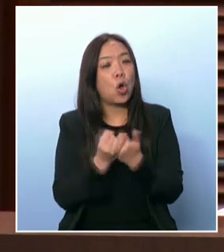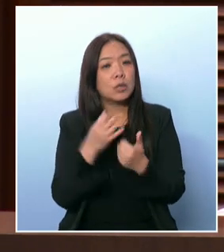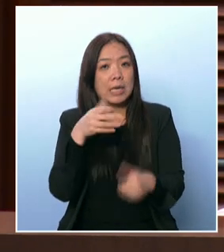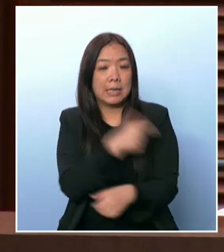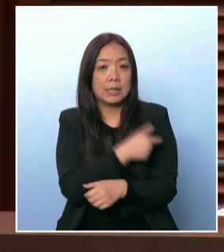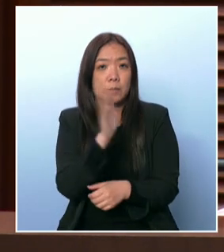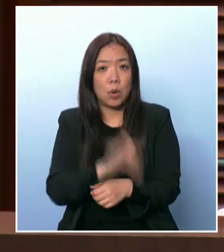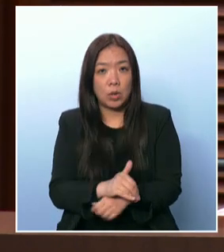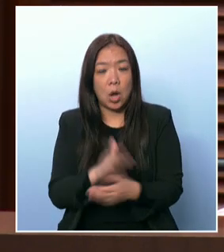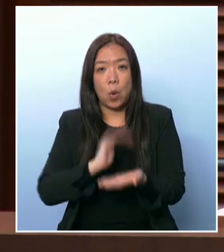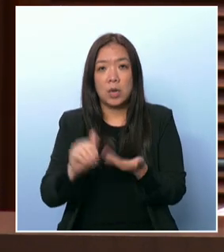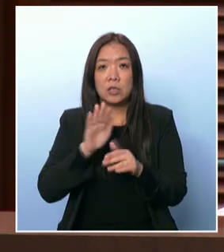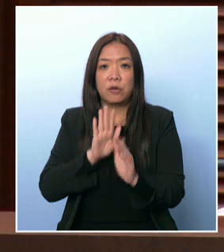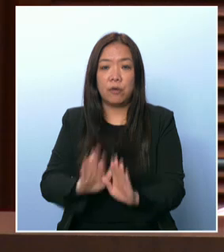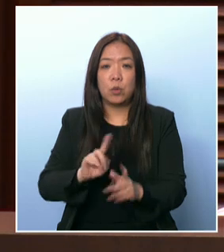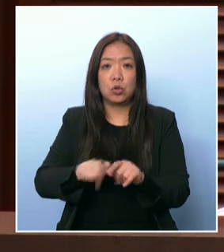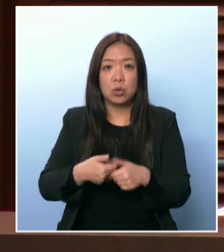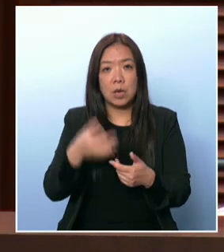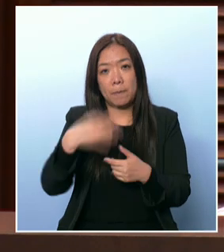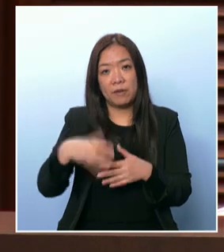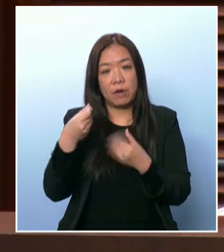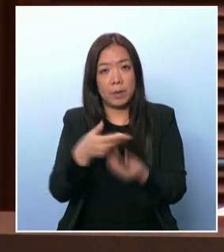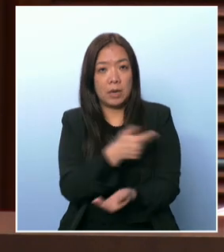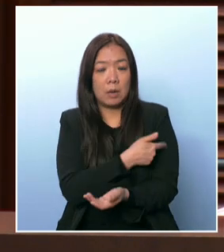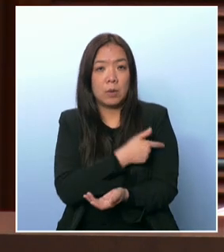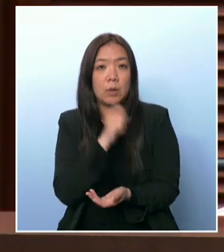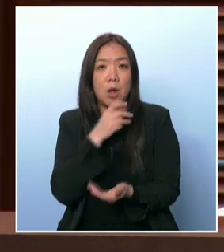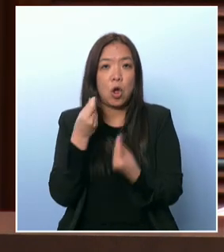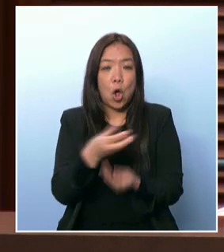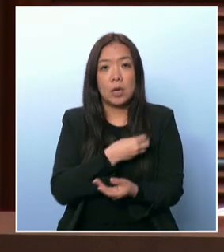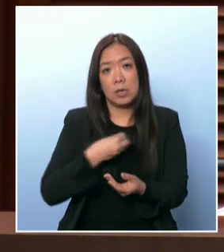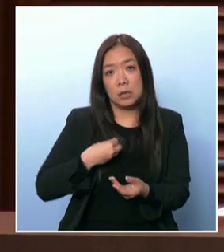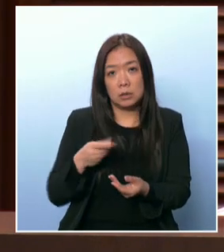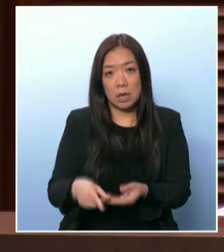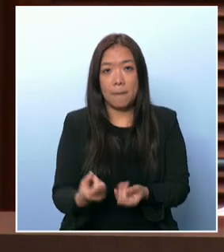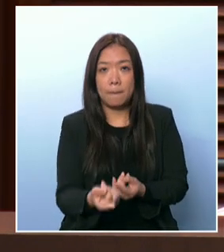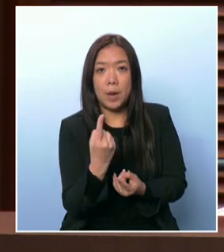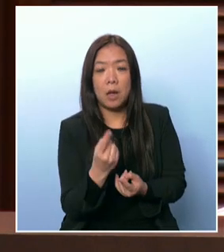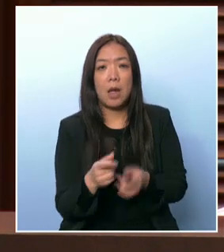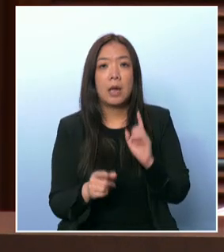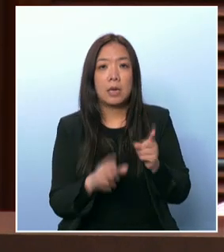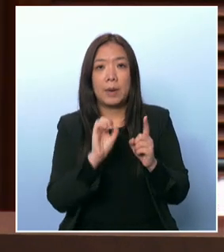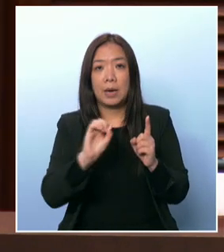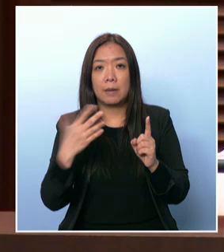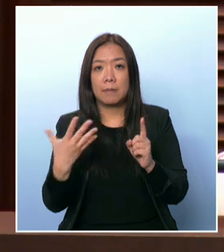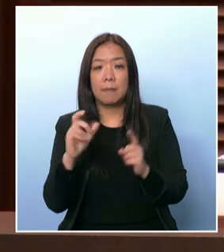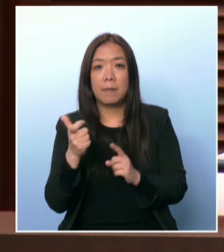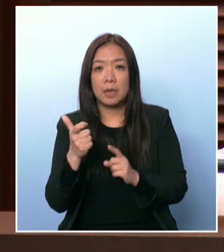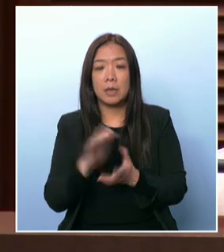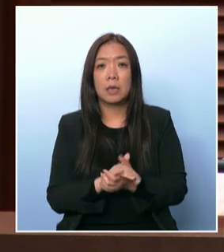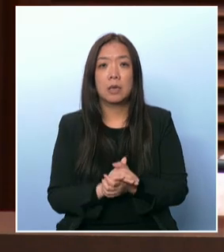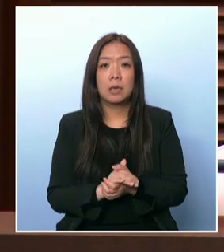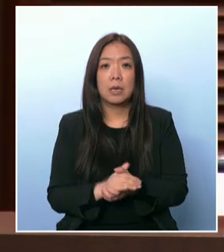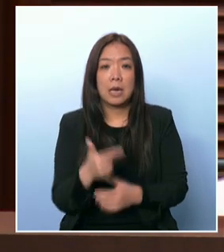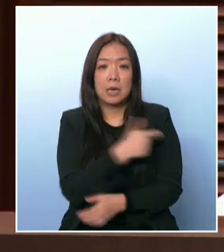secondary schools. The school can engage participating outreach private vaccination teams to provide free HPV vaccination service to the students. Now,